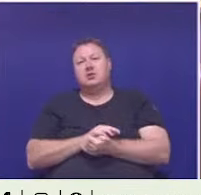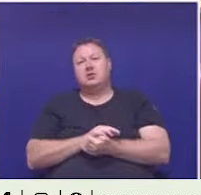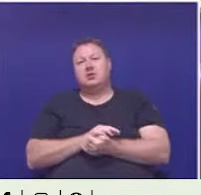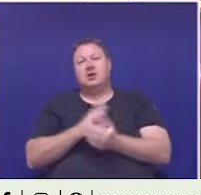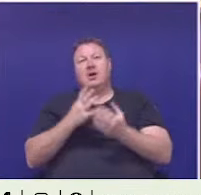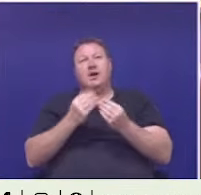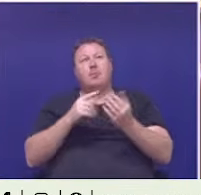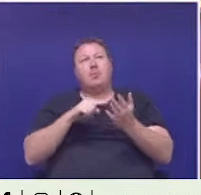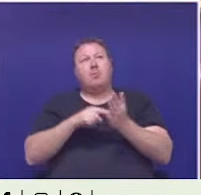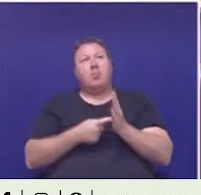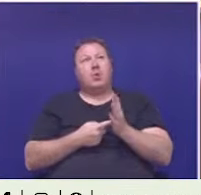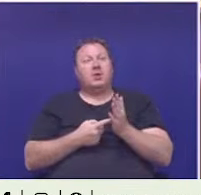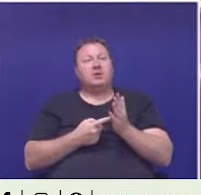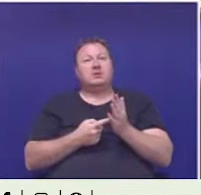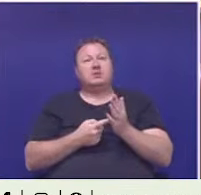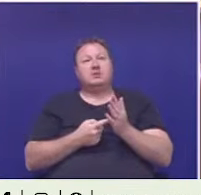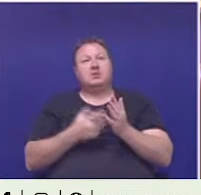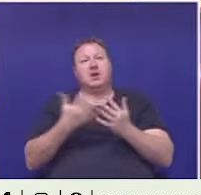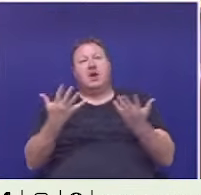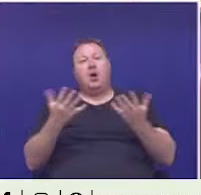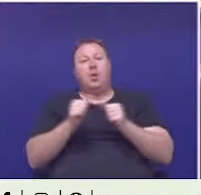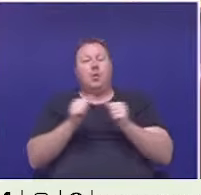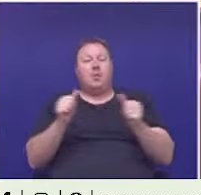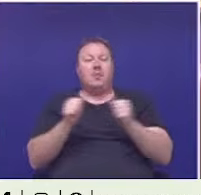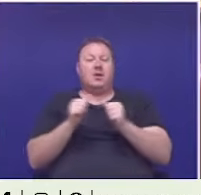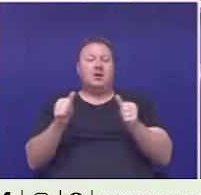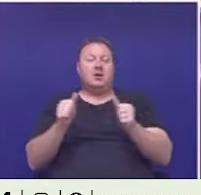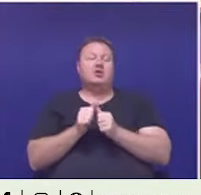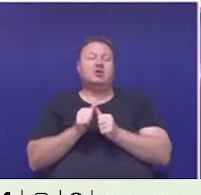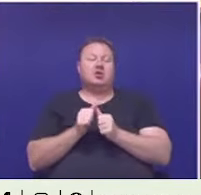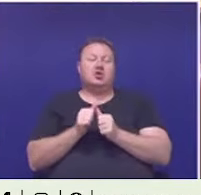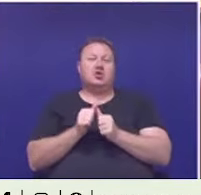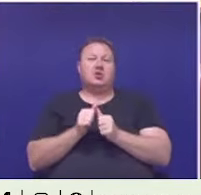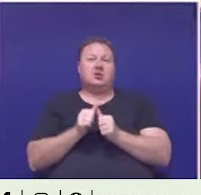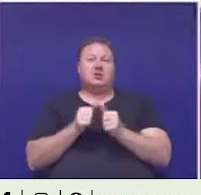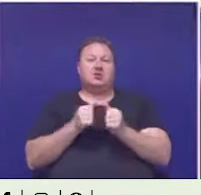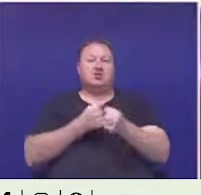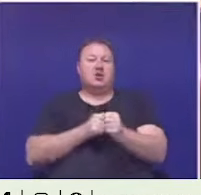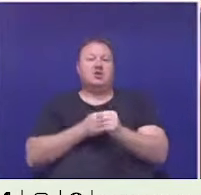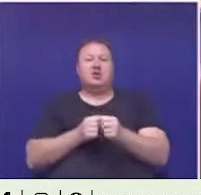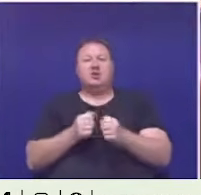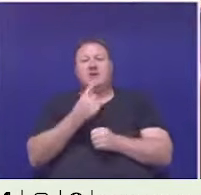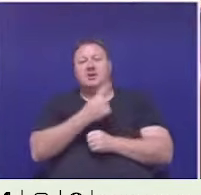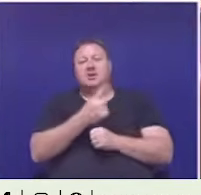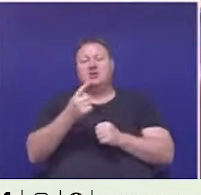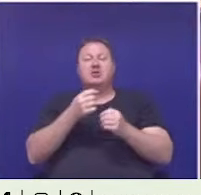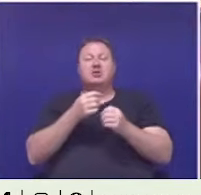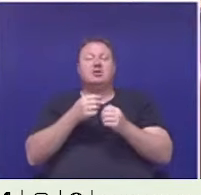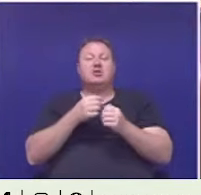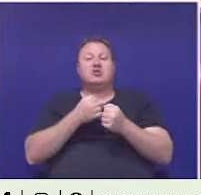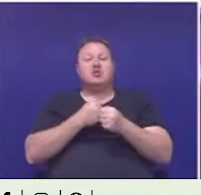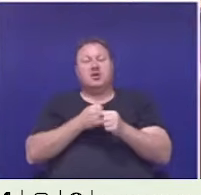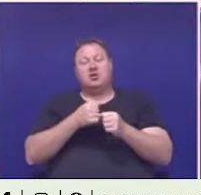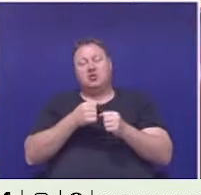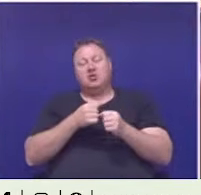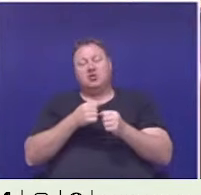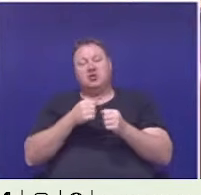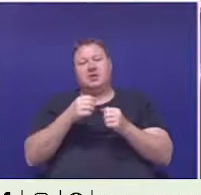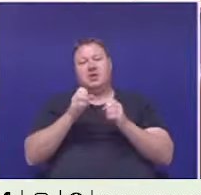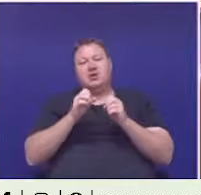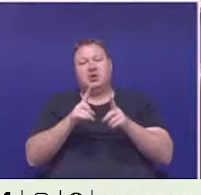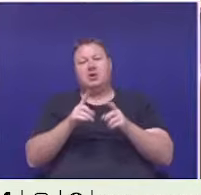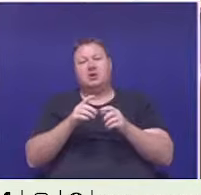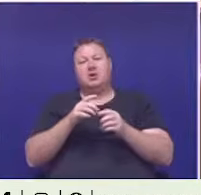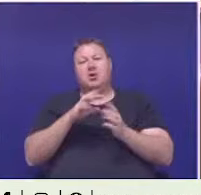earlier about how will you measure the efficacy of the strategy. With every strategy you have in education, you have to take along your